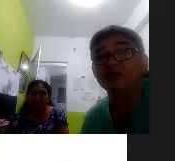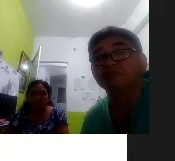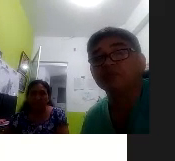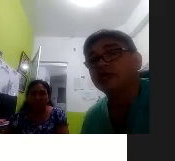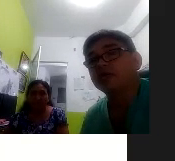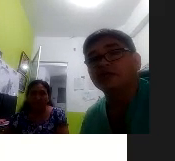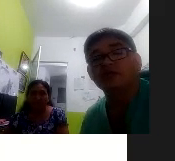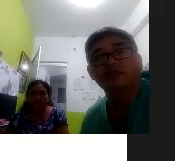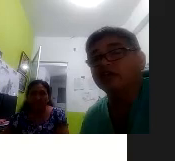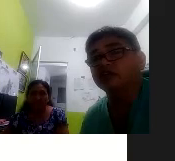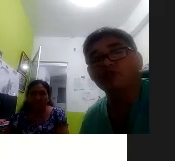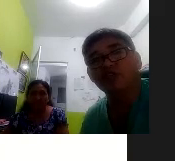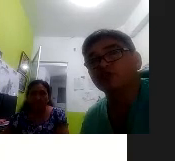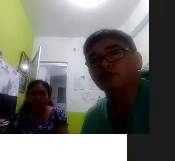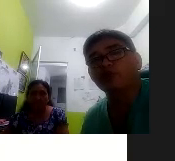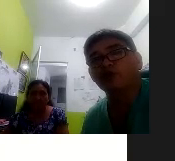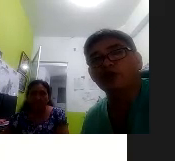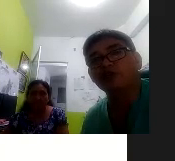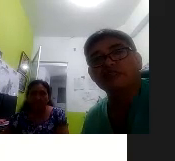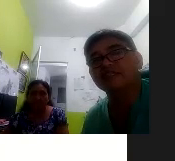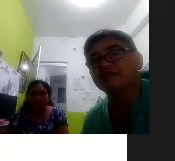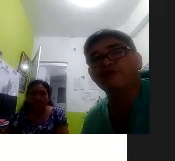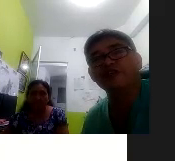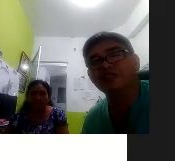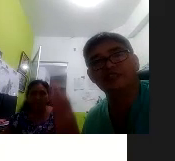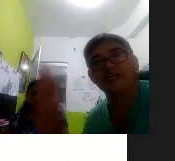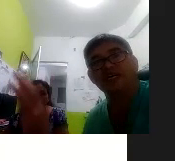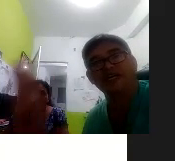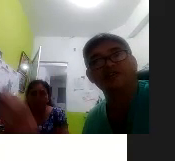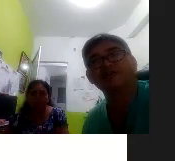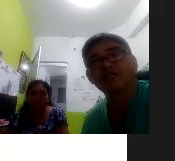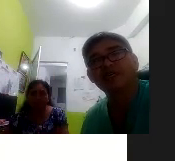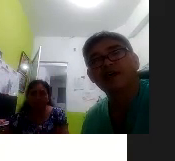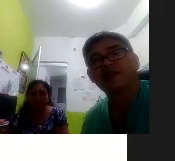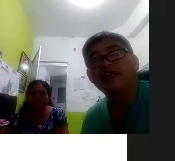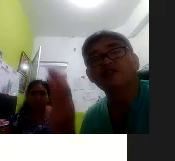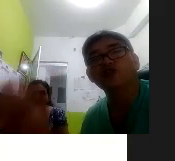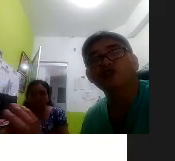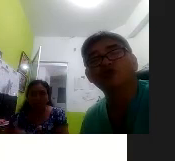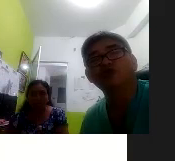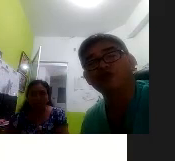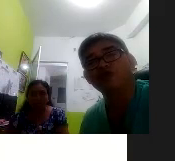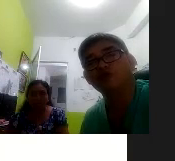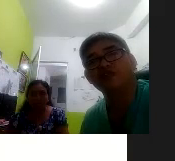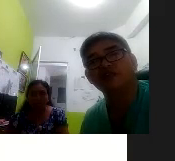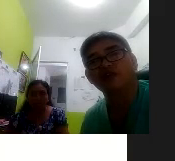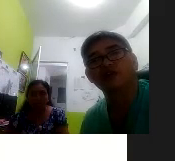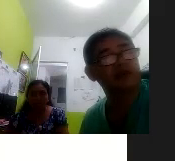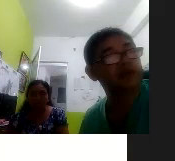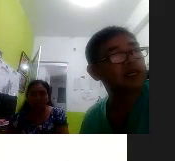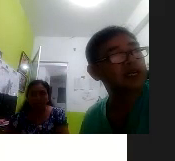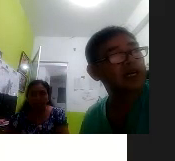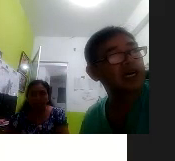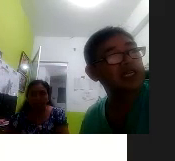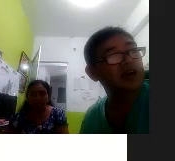I mean, it's 80% of the population. It's the first thing to do before to visit a